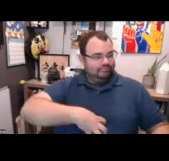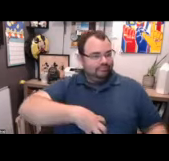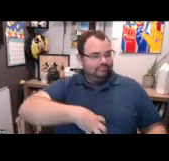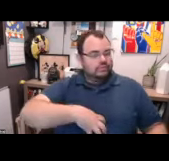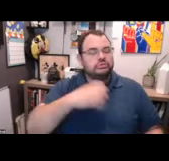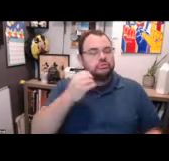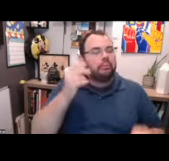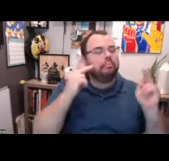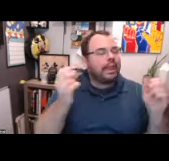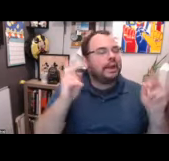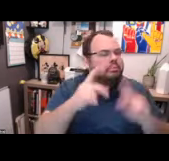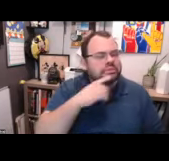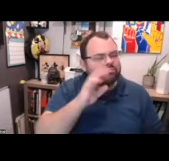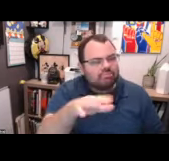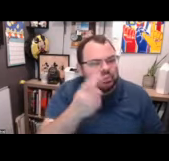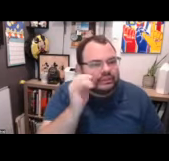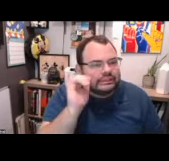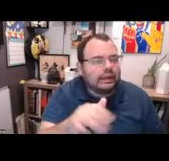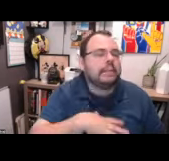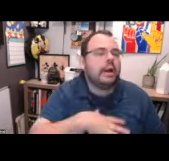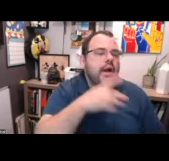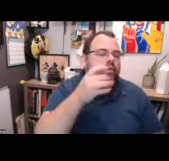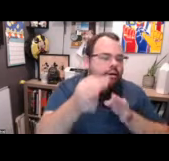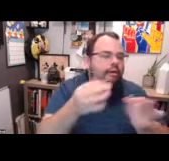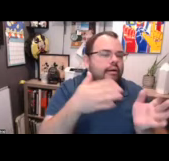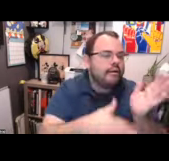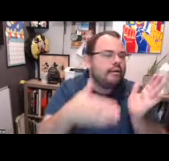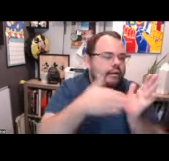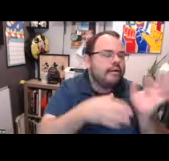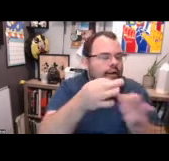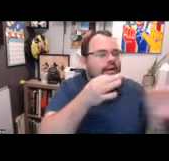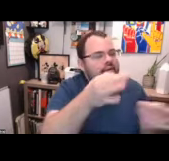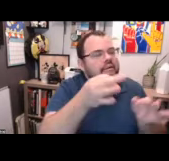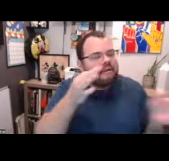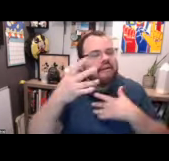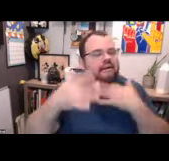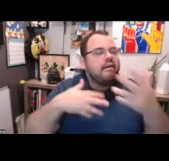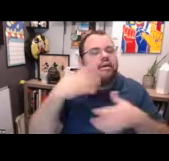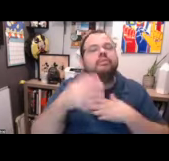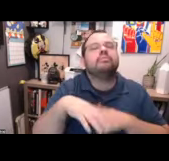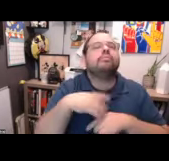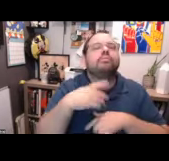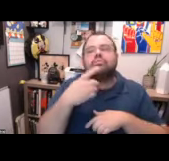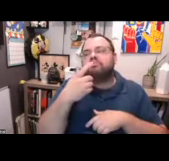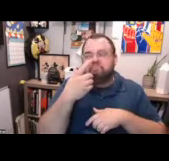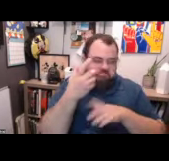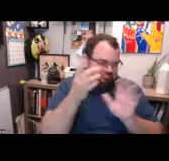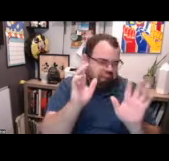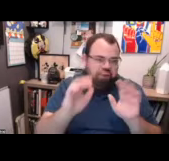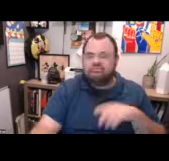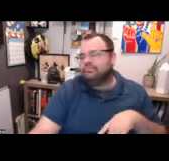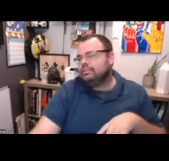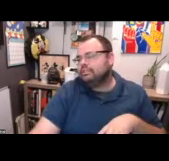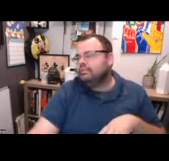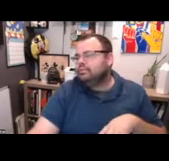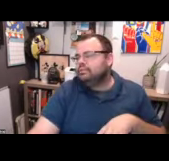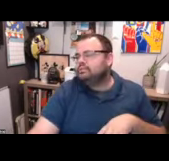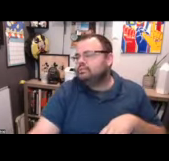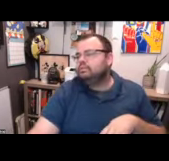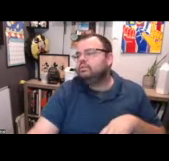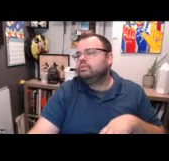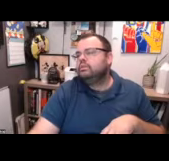that?" Because I have this blocks. It's like the people just have to ask all the time, and my mom would go into explanation and